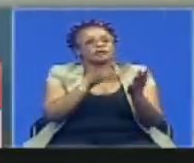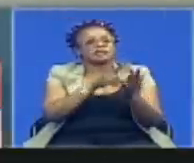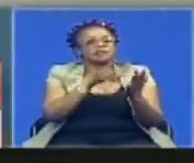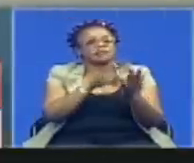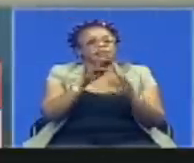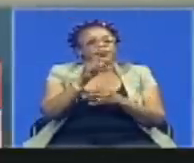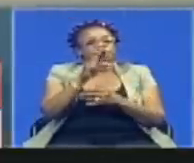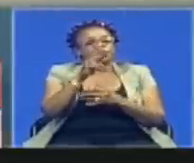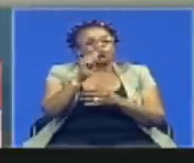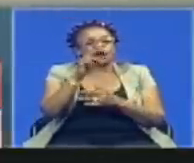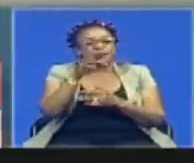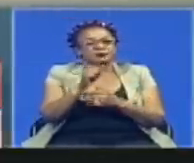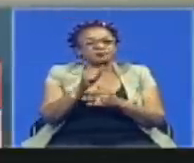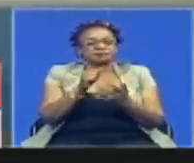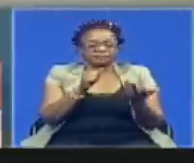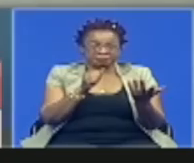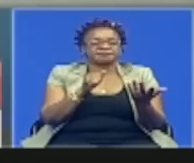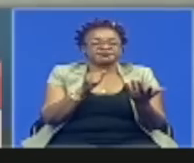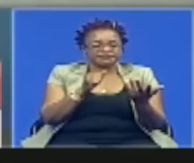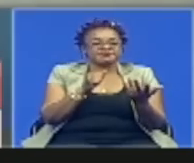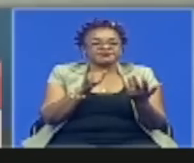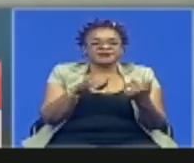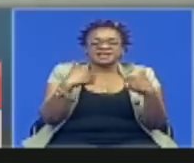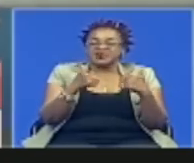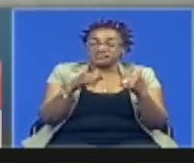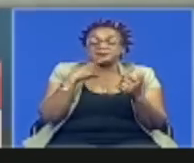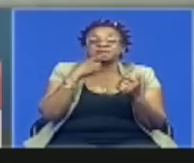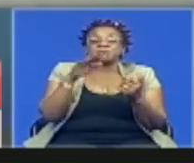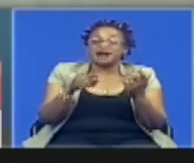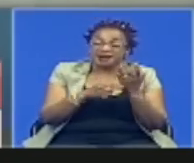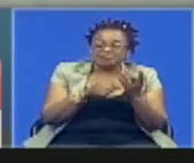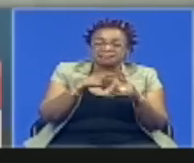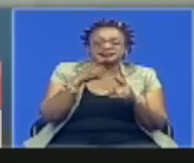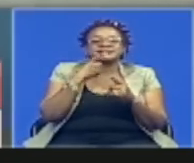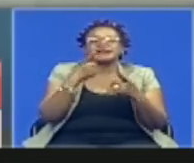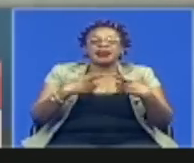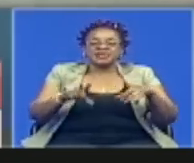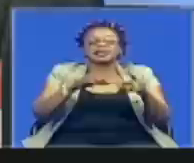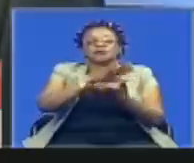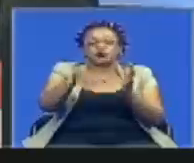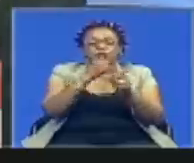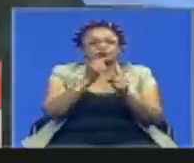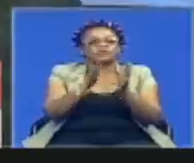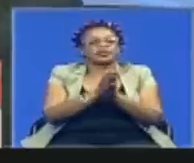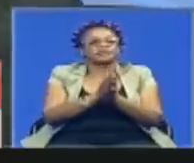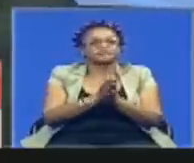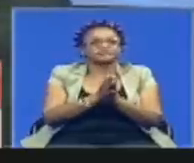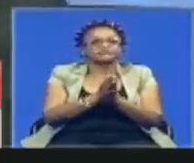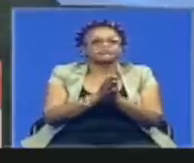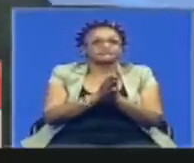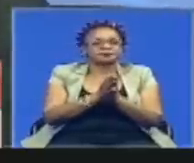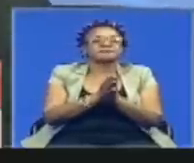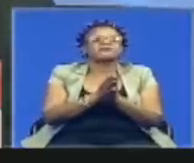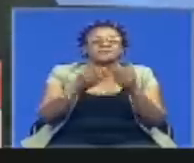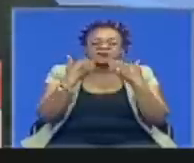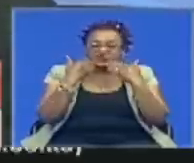reaching out to his competitors, most notably Raila Odinga. He didn't mention him by name, but he said, let's all work together. Thank you very much, Larry, for the invite and for